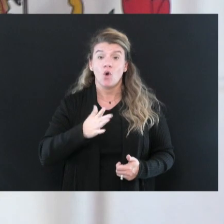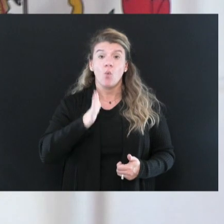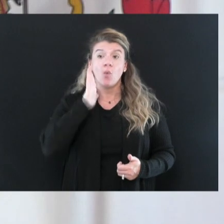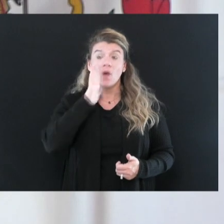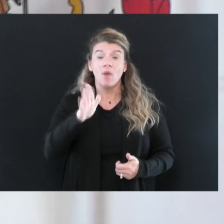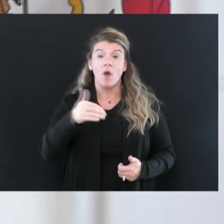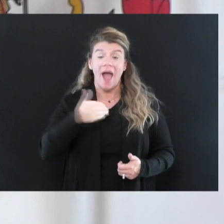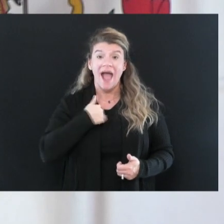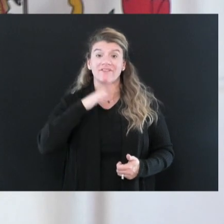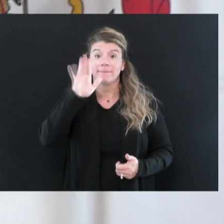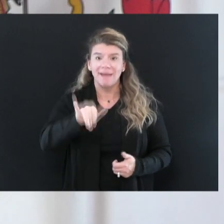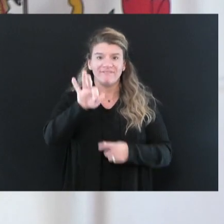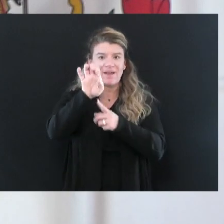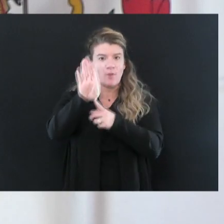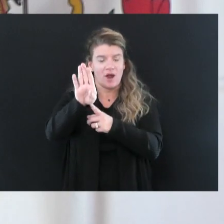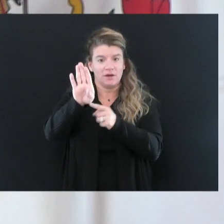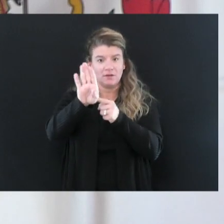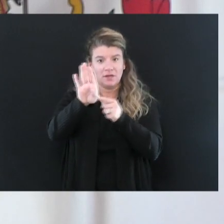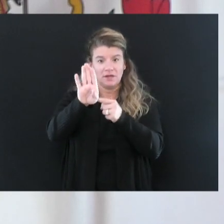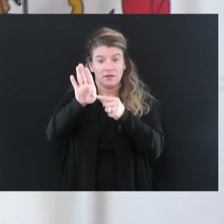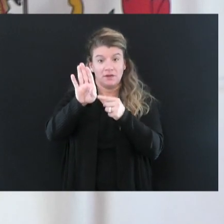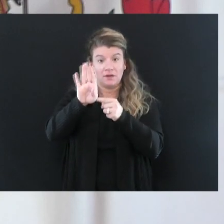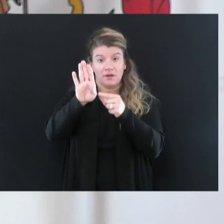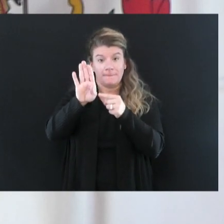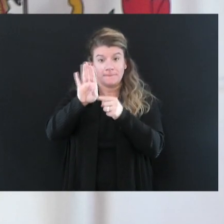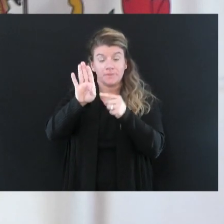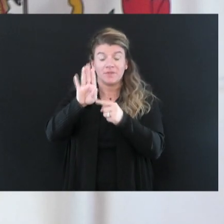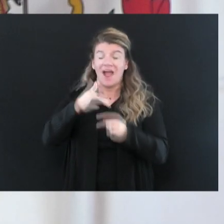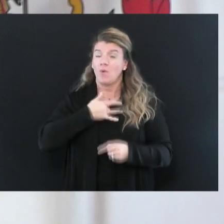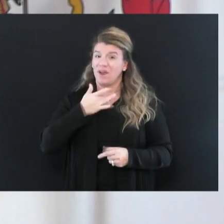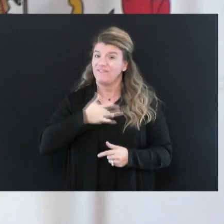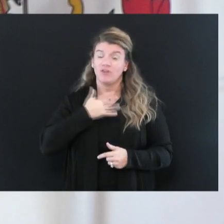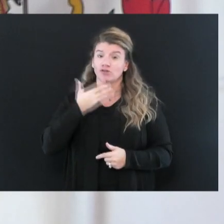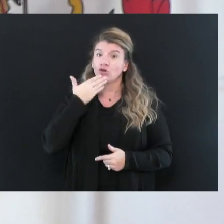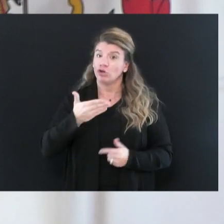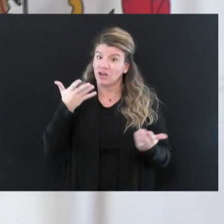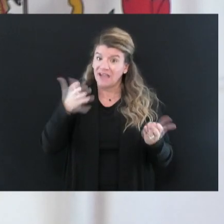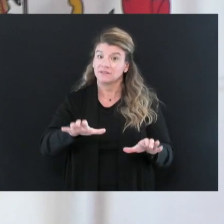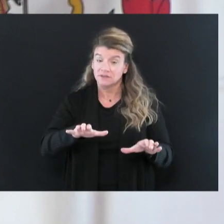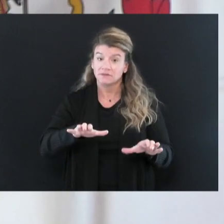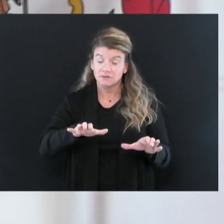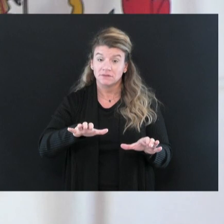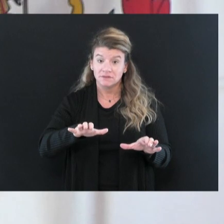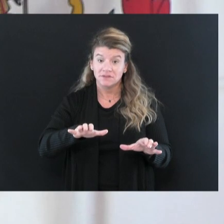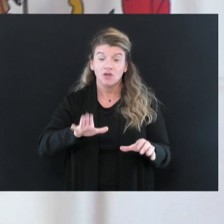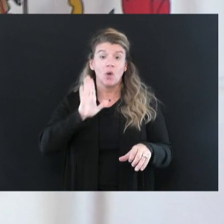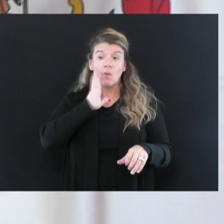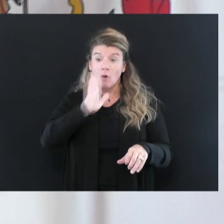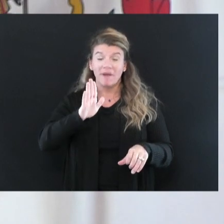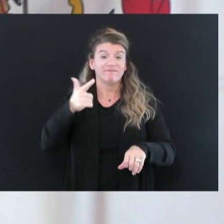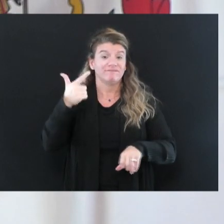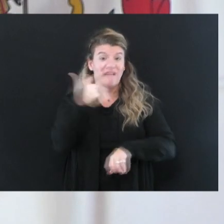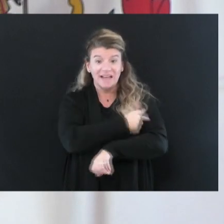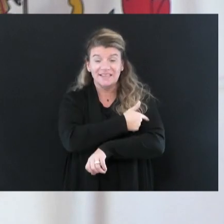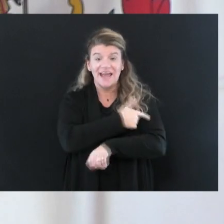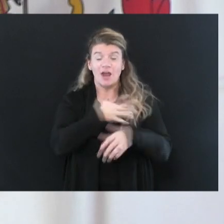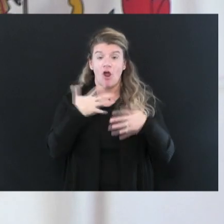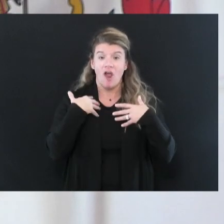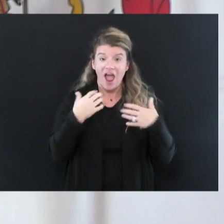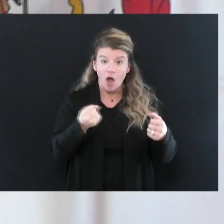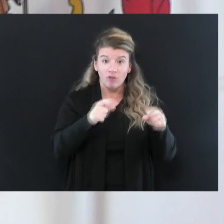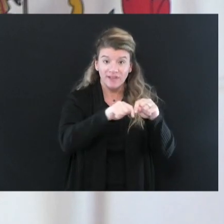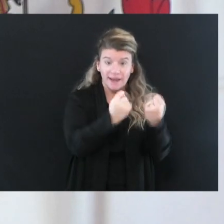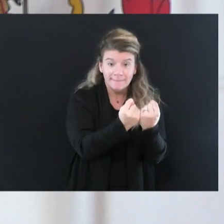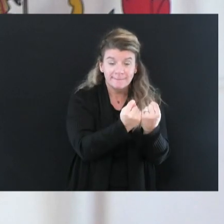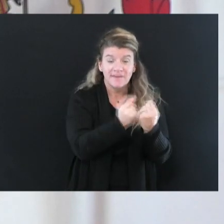of February. I think there's a good shot that we'll be vaccinating, our healthcare, our